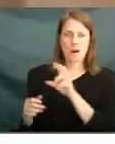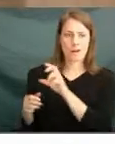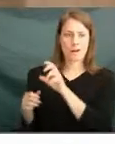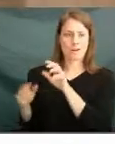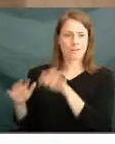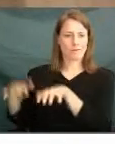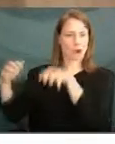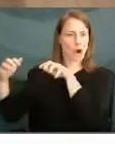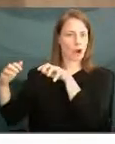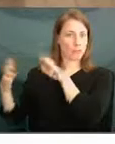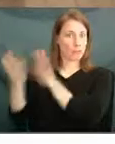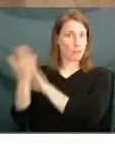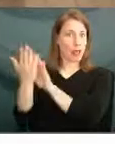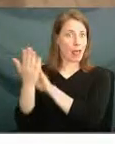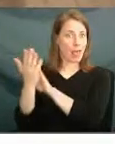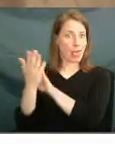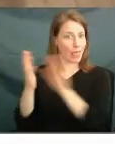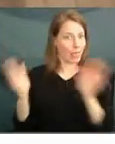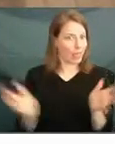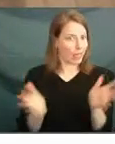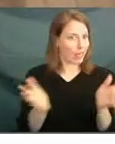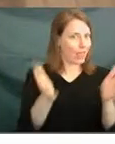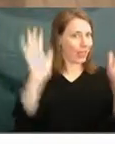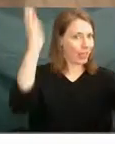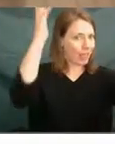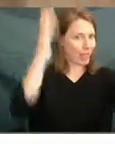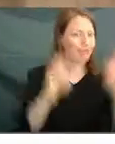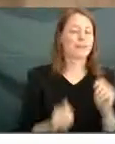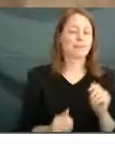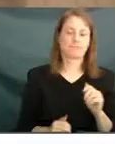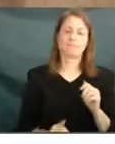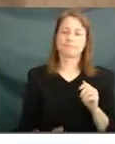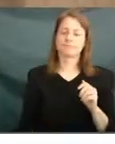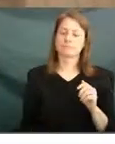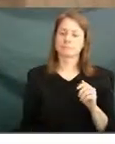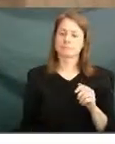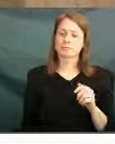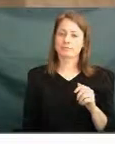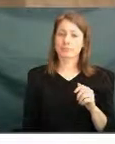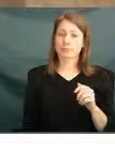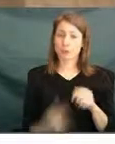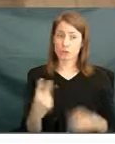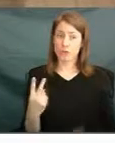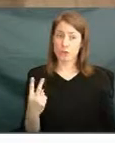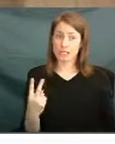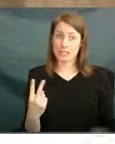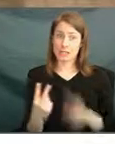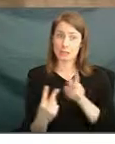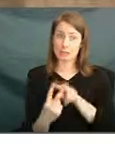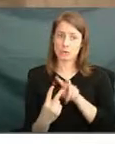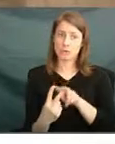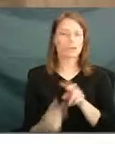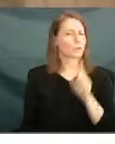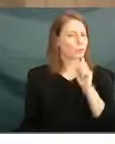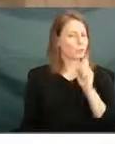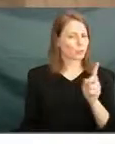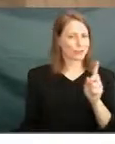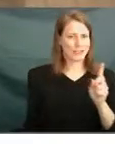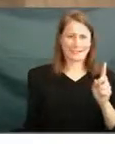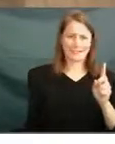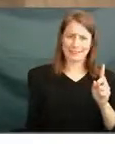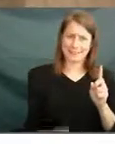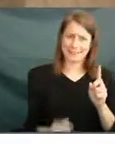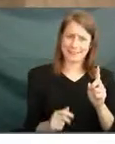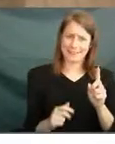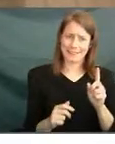the teachers that is in the absolutely best position to reduce both the opportunities